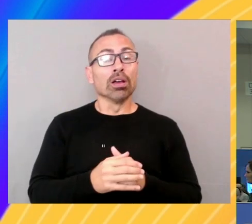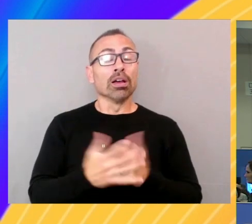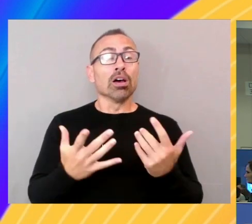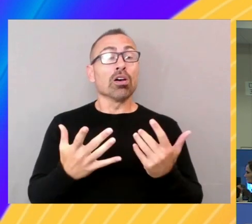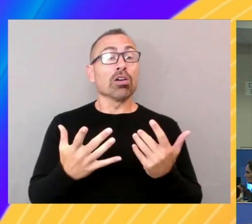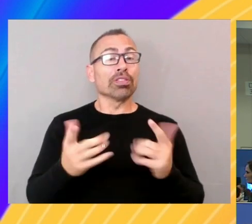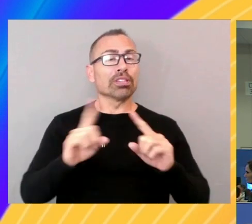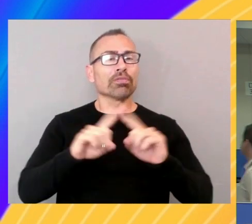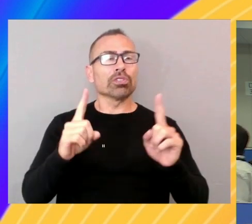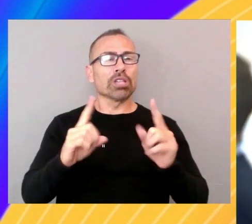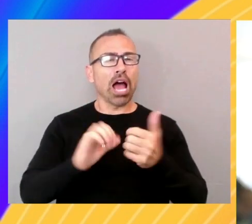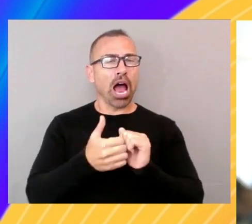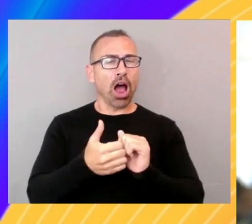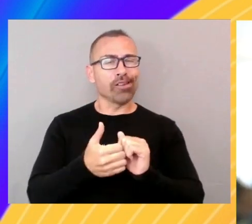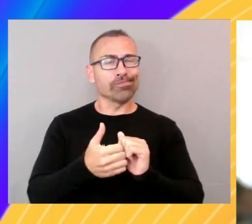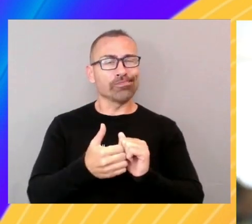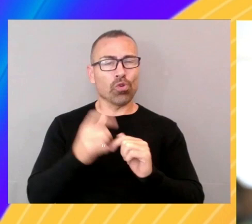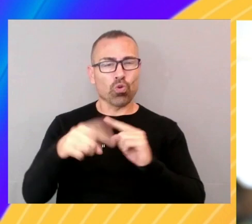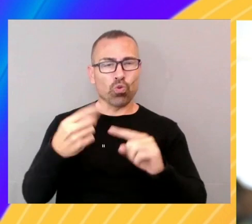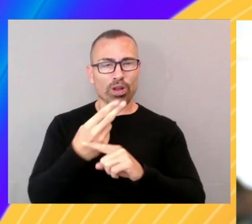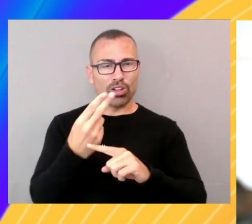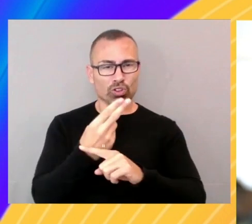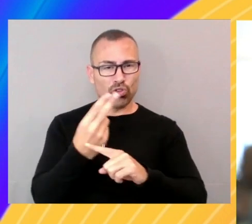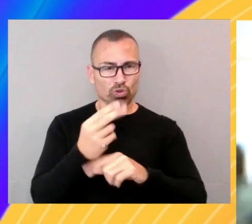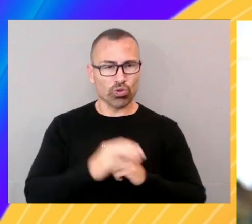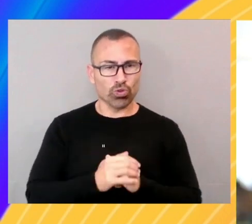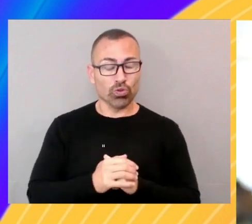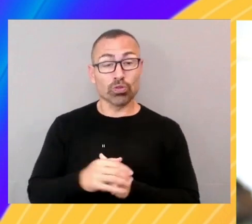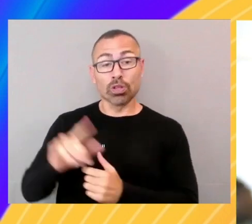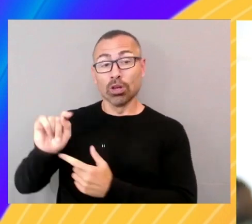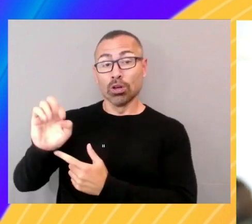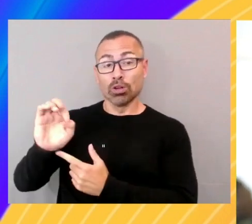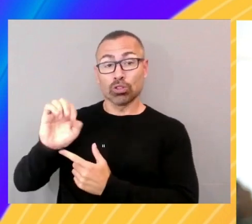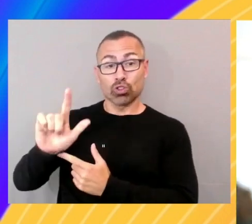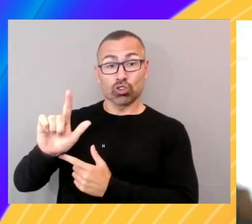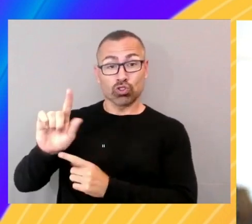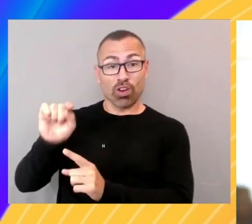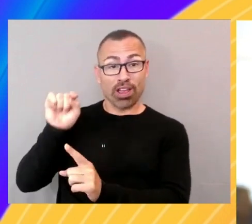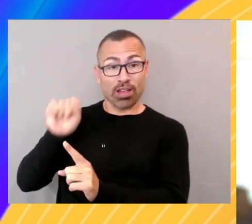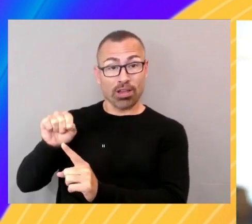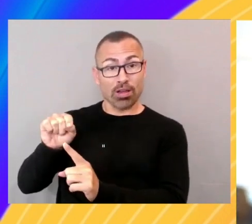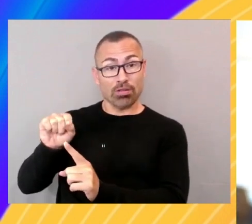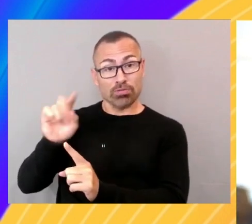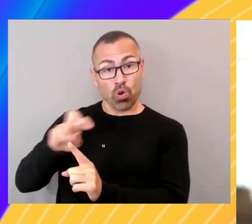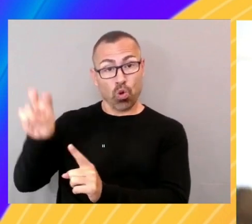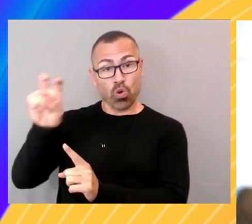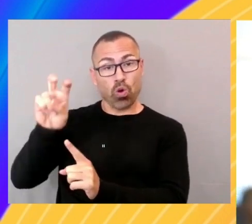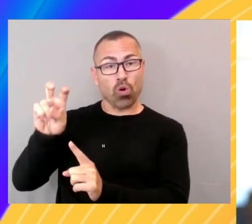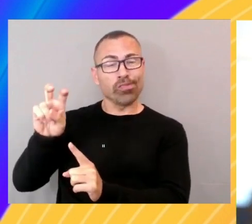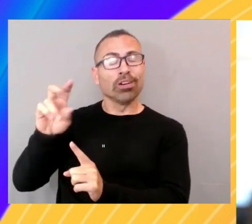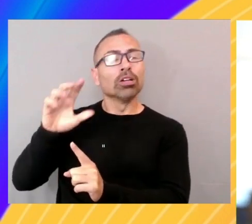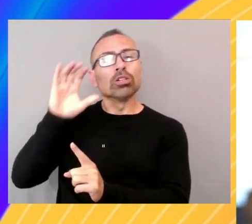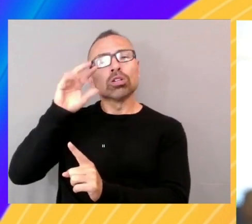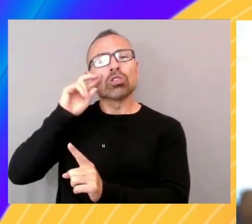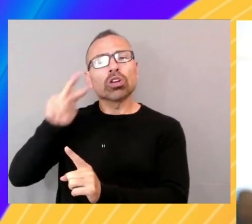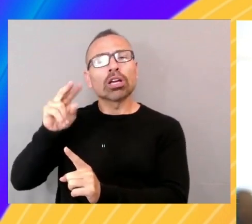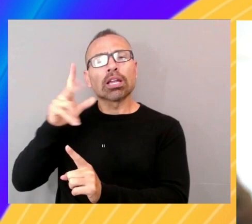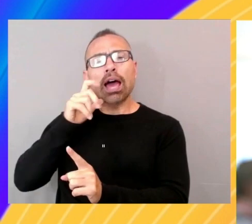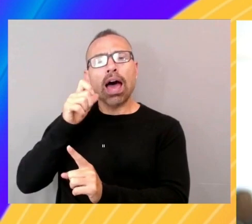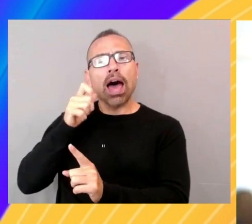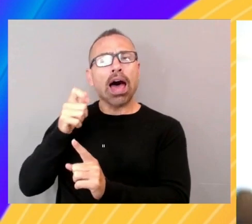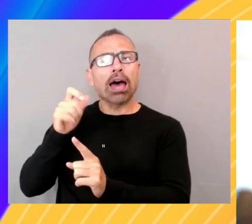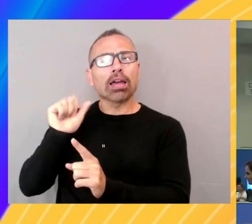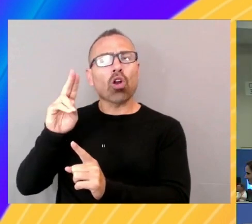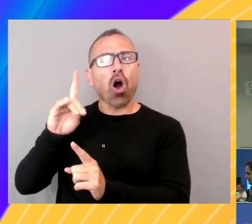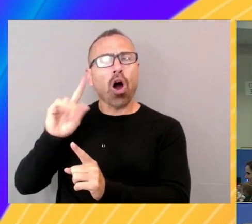said, CloudTrail is more focused on audit and security and who did what and when, like very focused information on what's happening in AWS